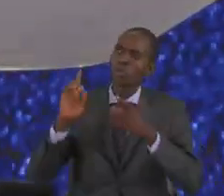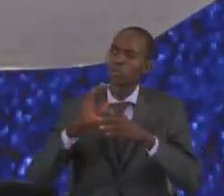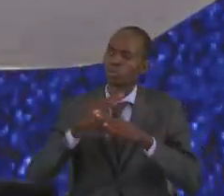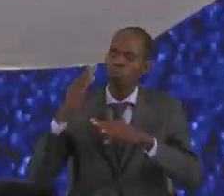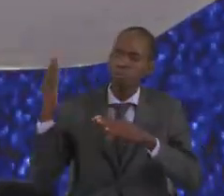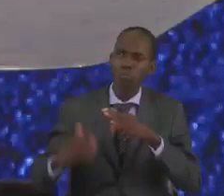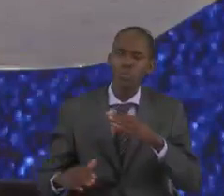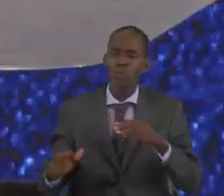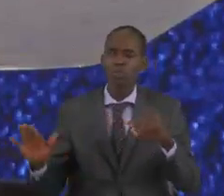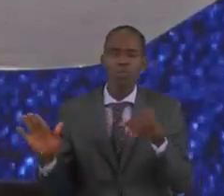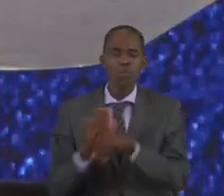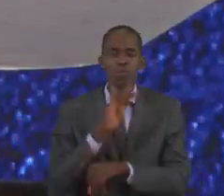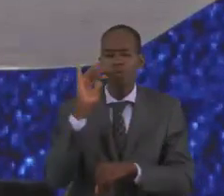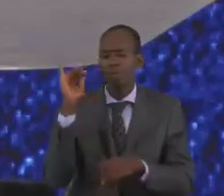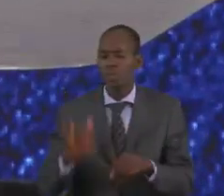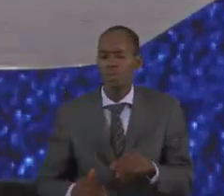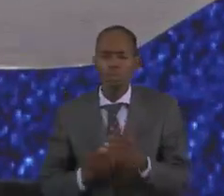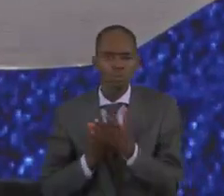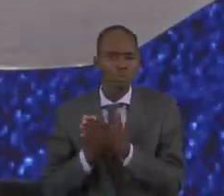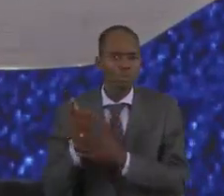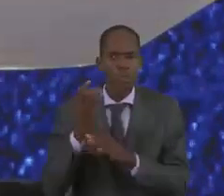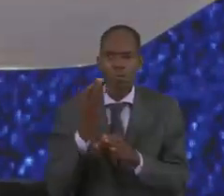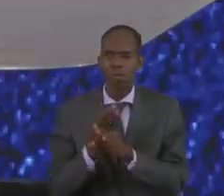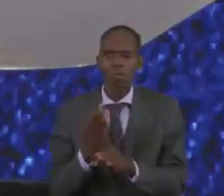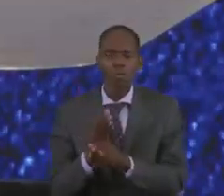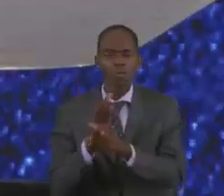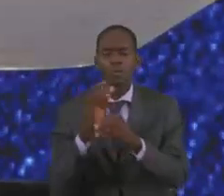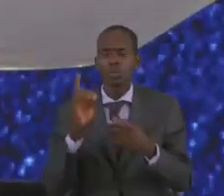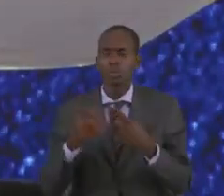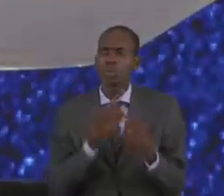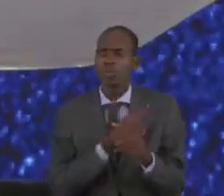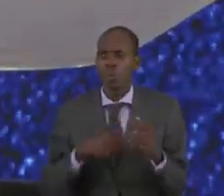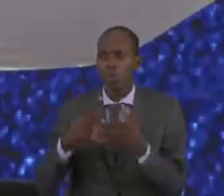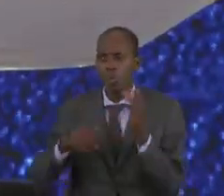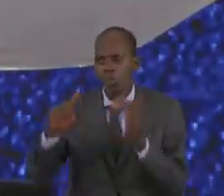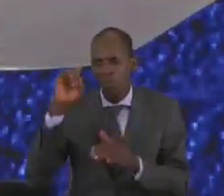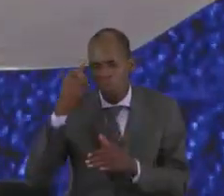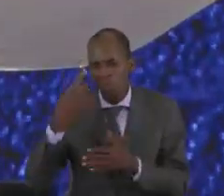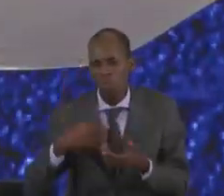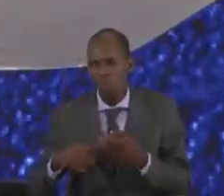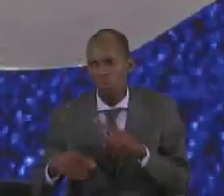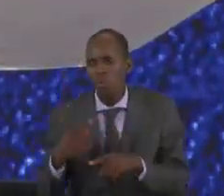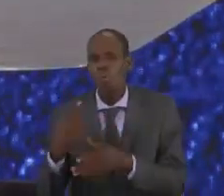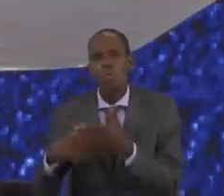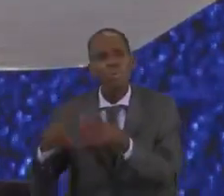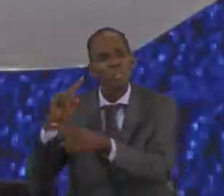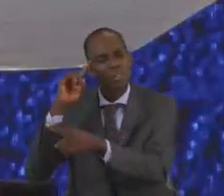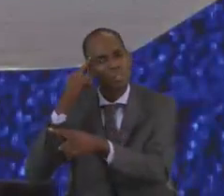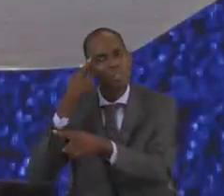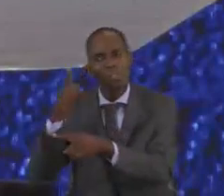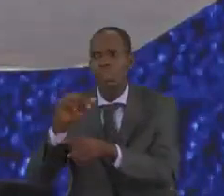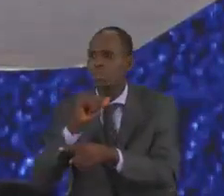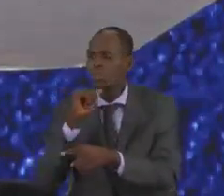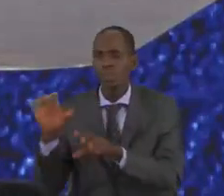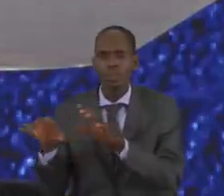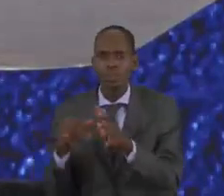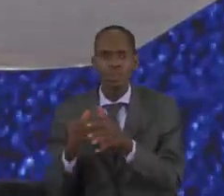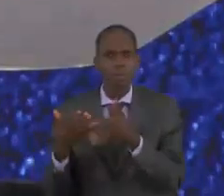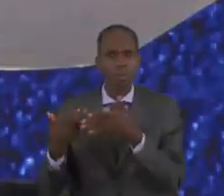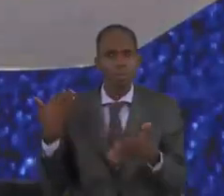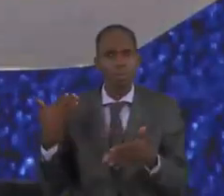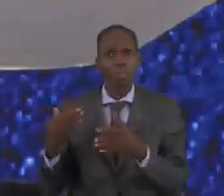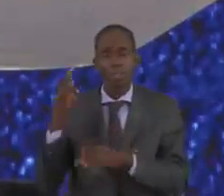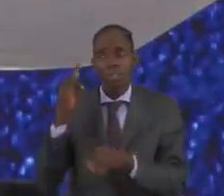completely, entirely, loyally, fully, faithfully unto the Lord. What do you think? What will he think? He has not done it. If he